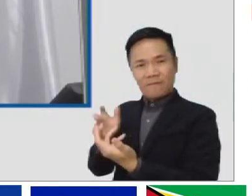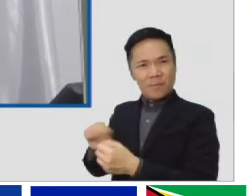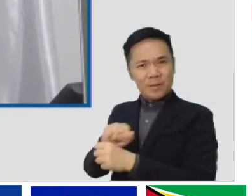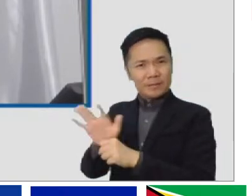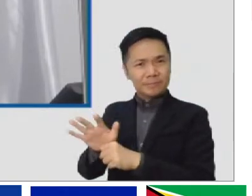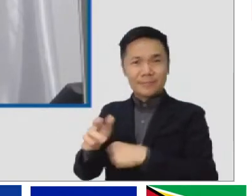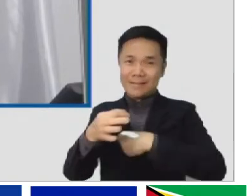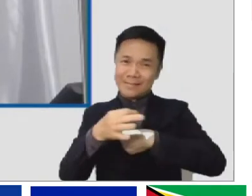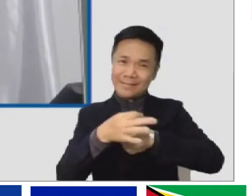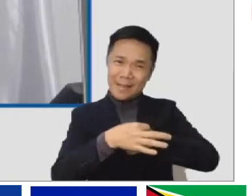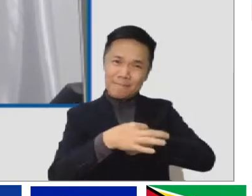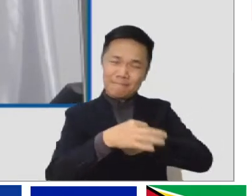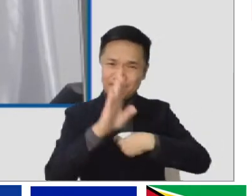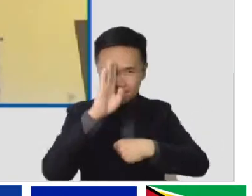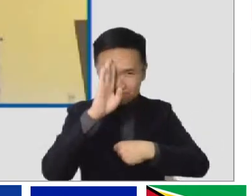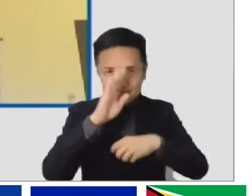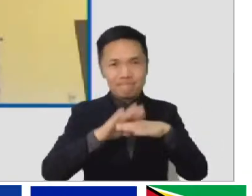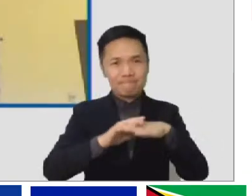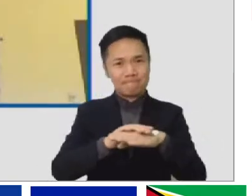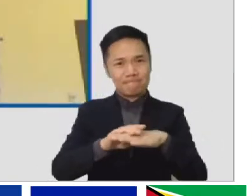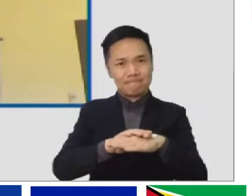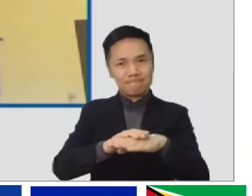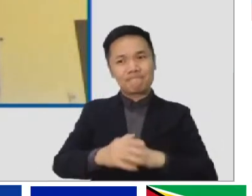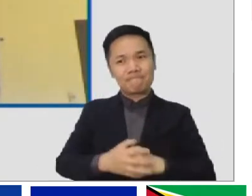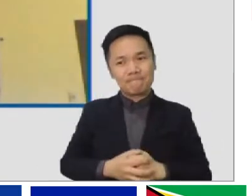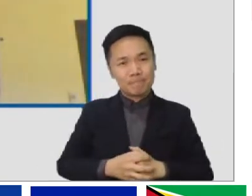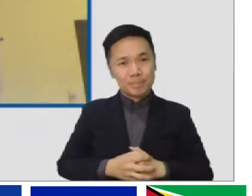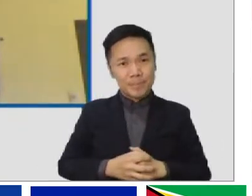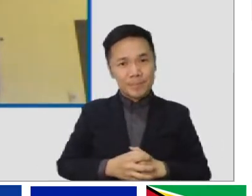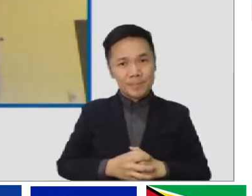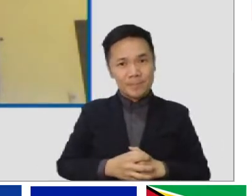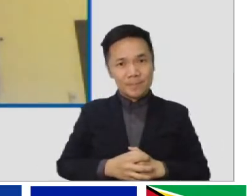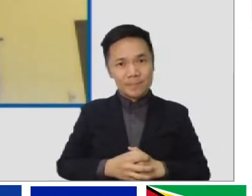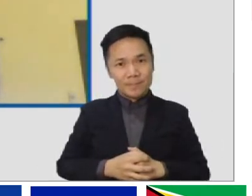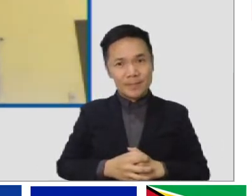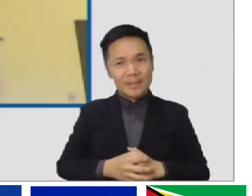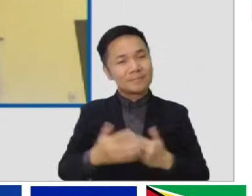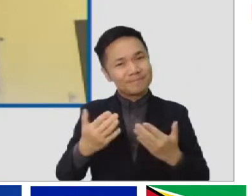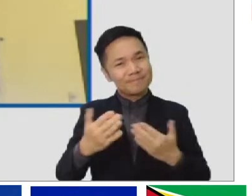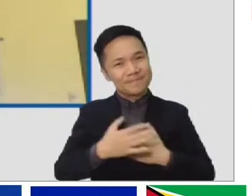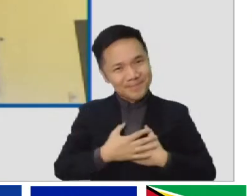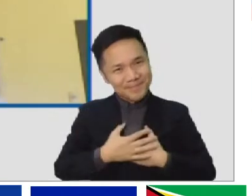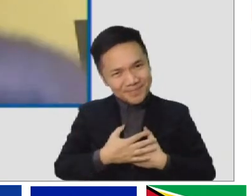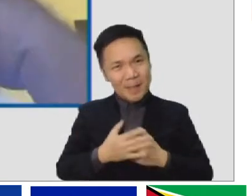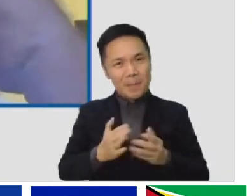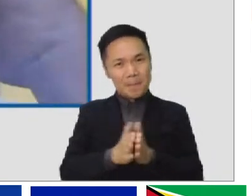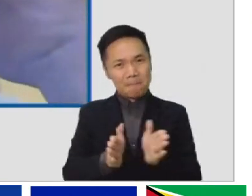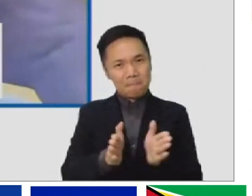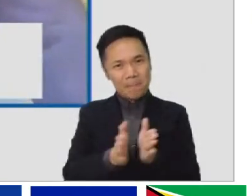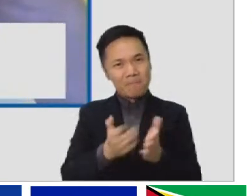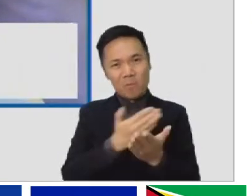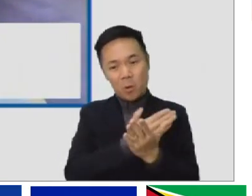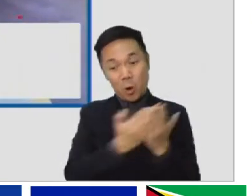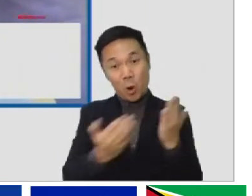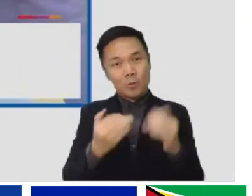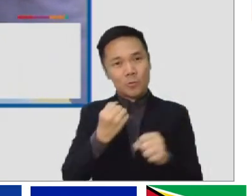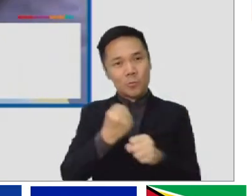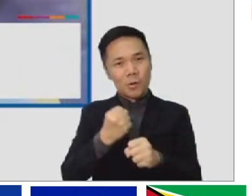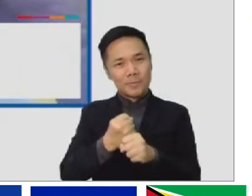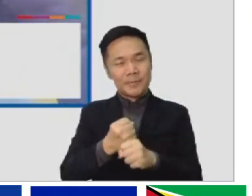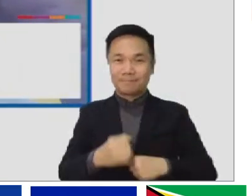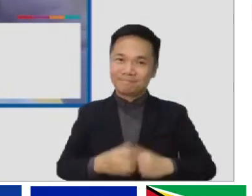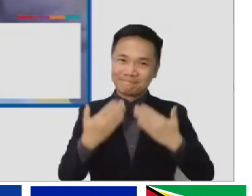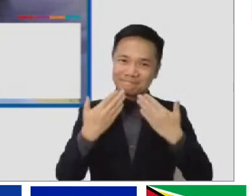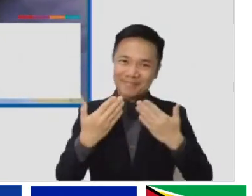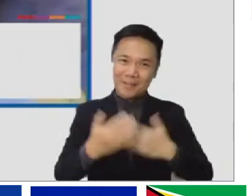thank you for just allowing me to share all of my efforts. Thank you. Thank you very much, Claudia. And